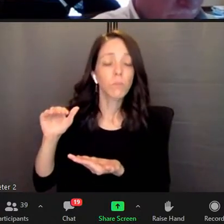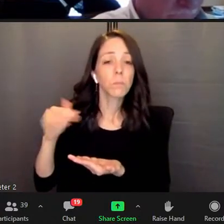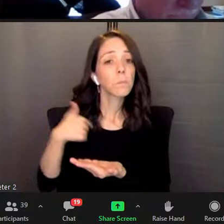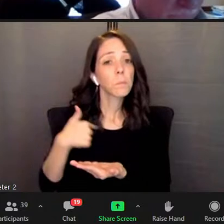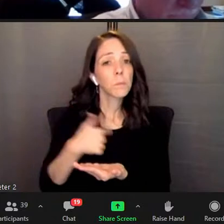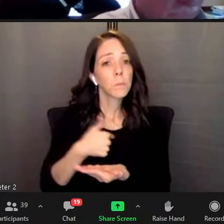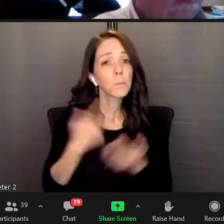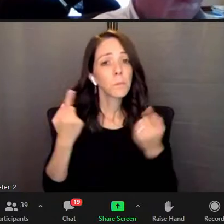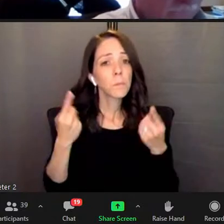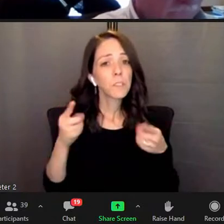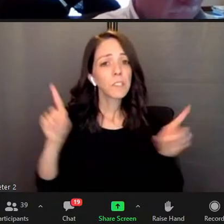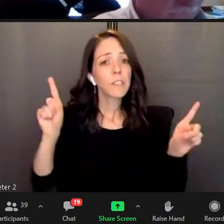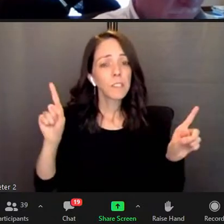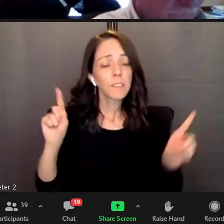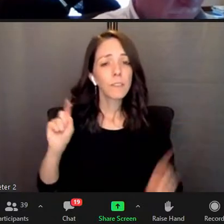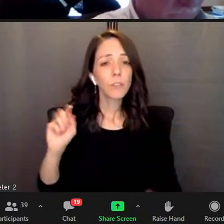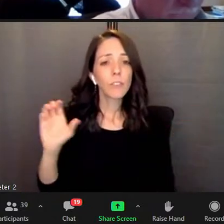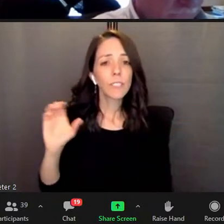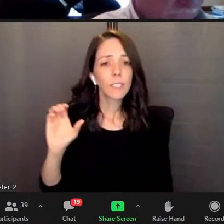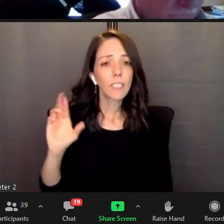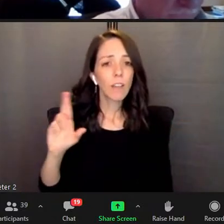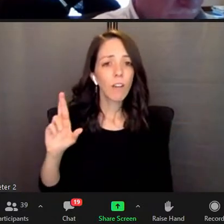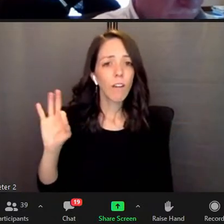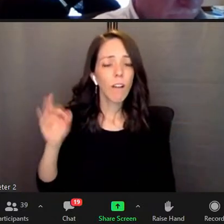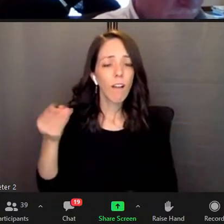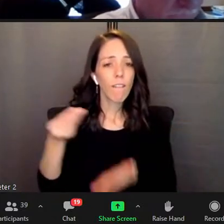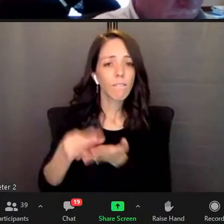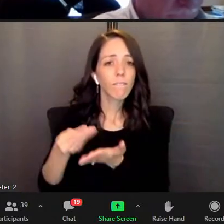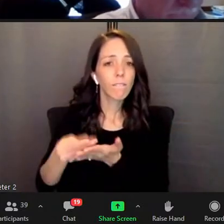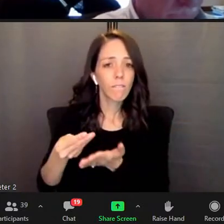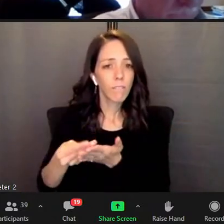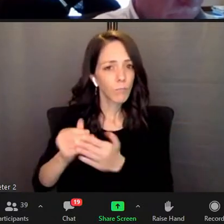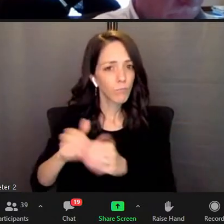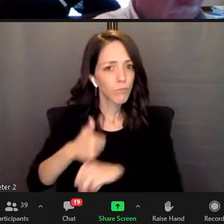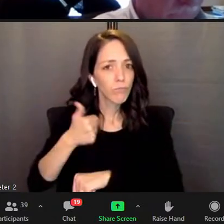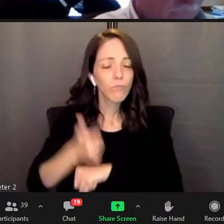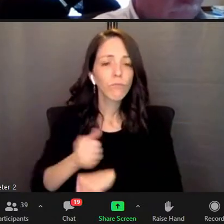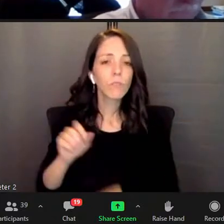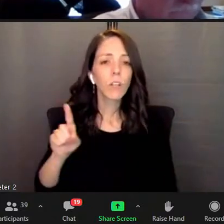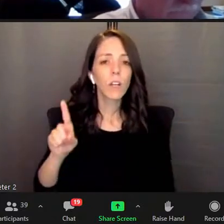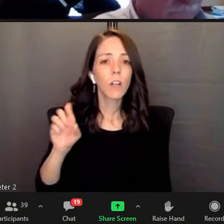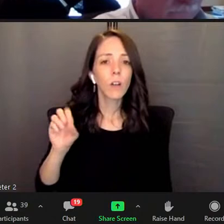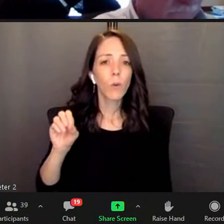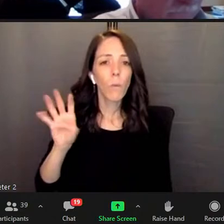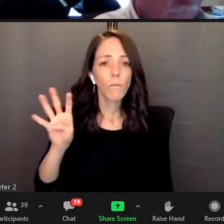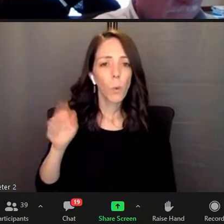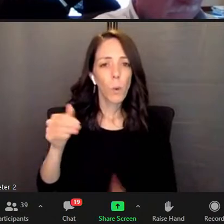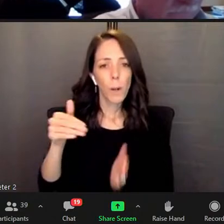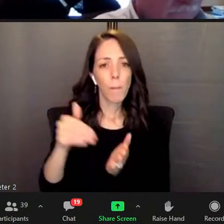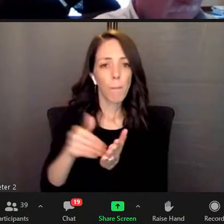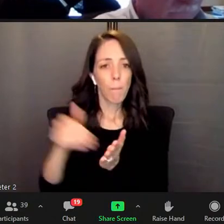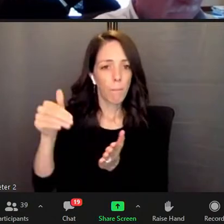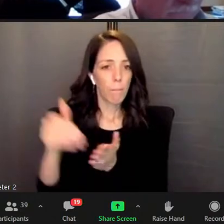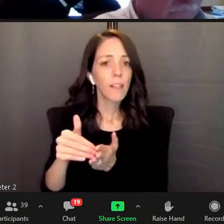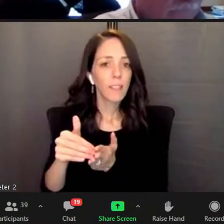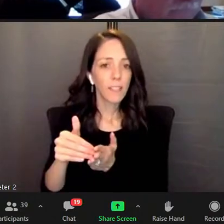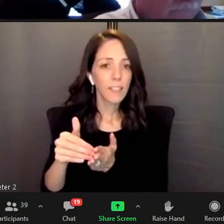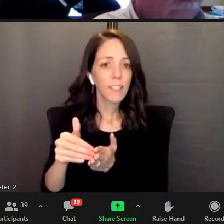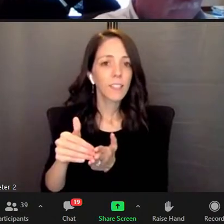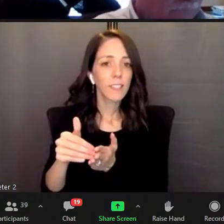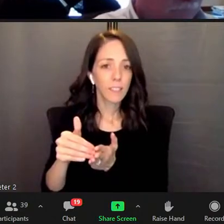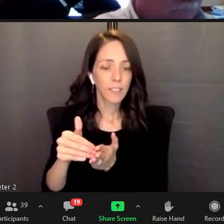in deploying the CRF funds in 2020, $104 million over